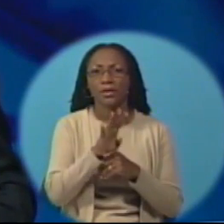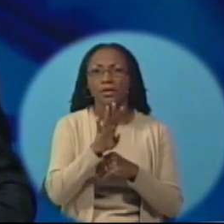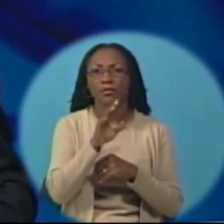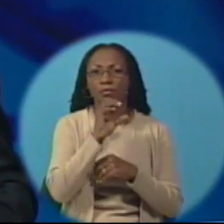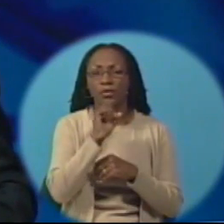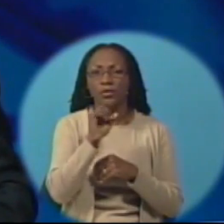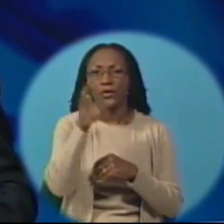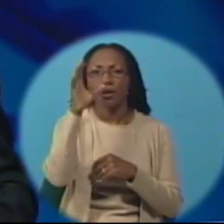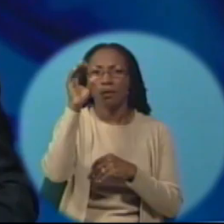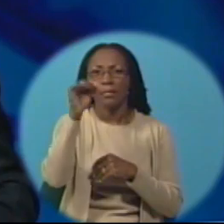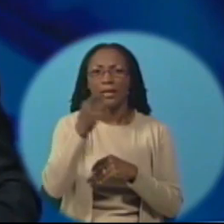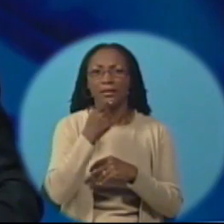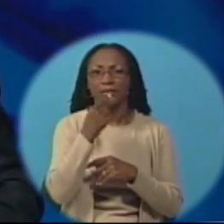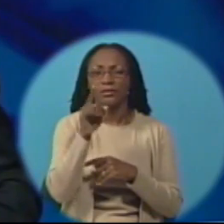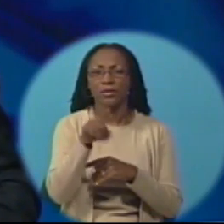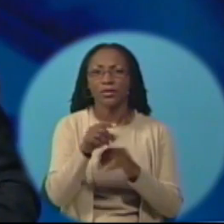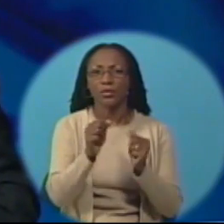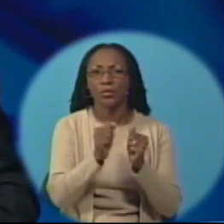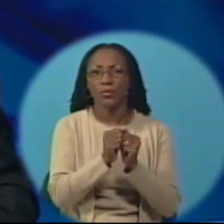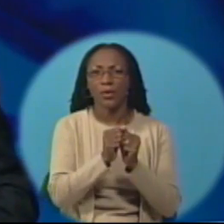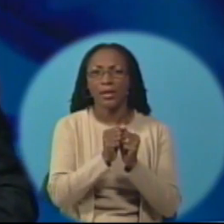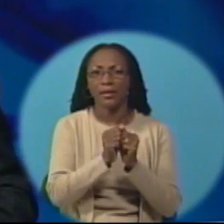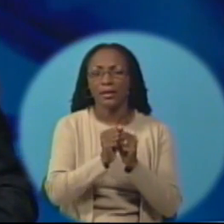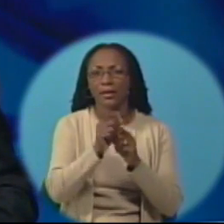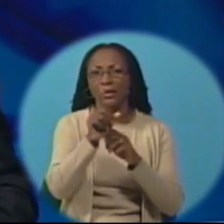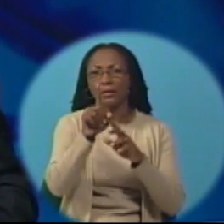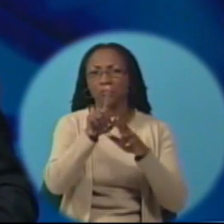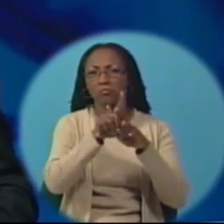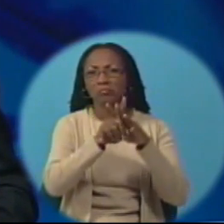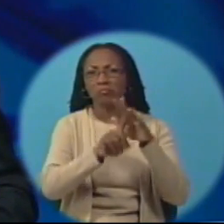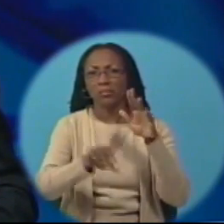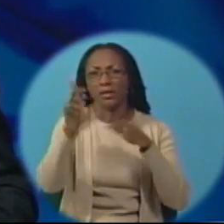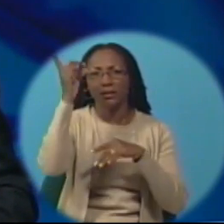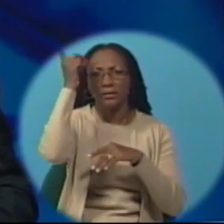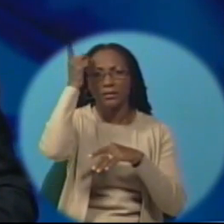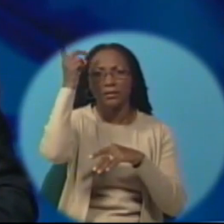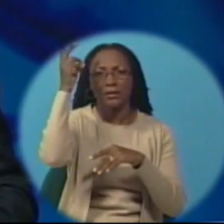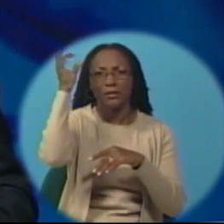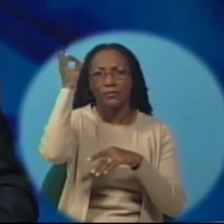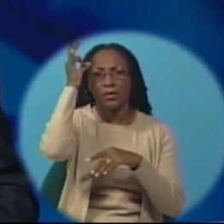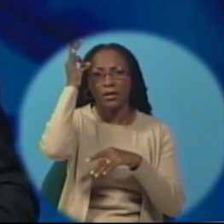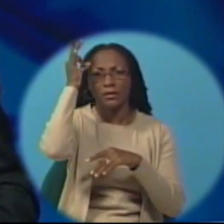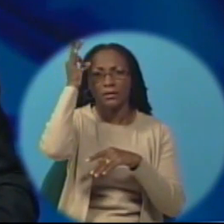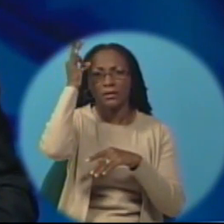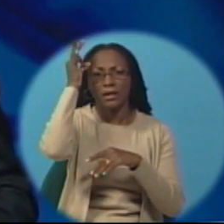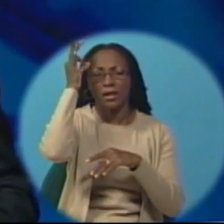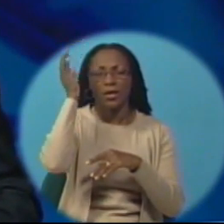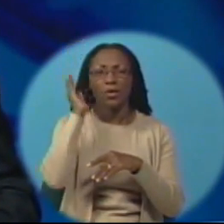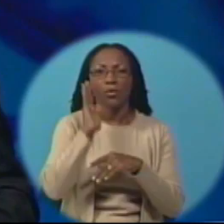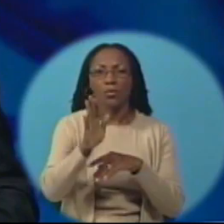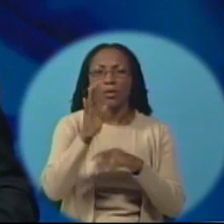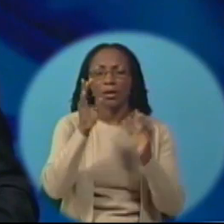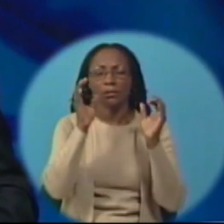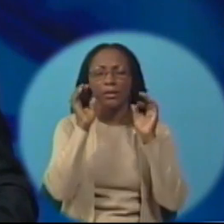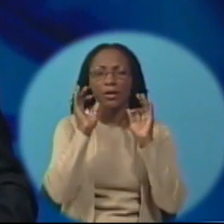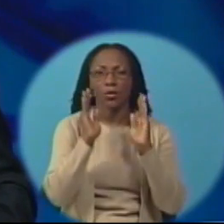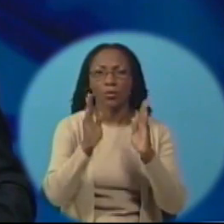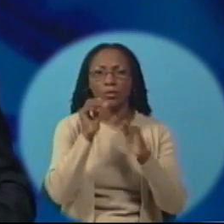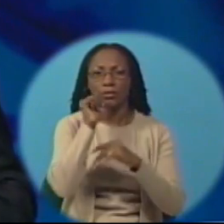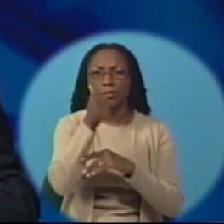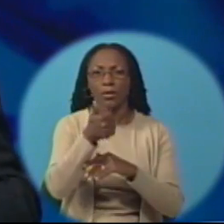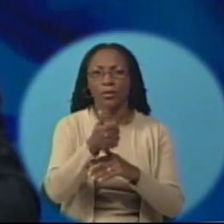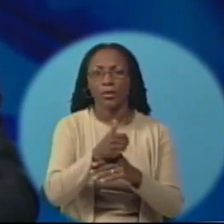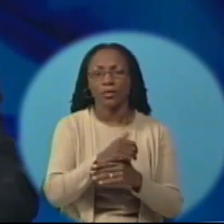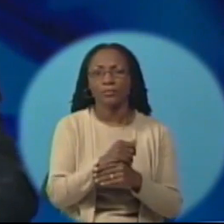40-year-old man charged in connection with the disappearance of Damien Rashid Foster will have his day in court tomorrow.